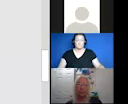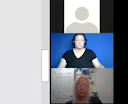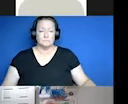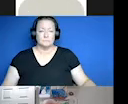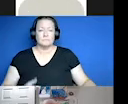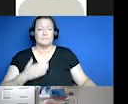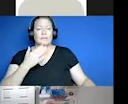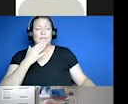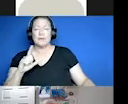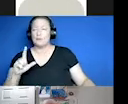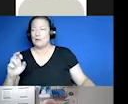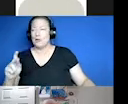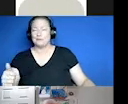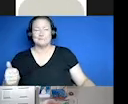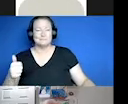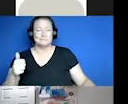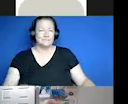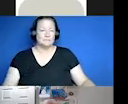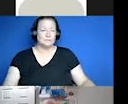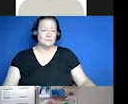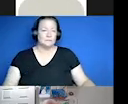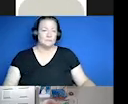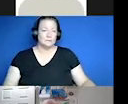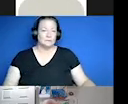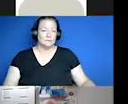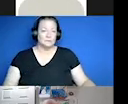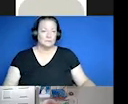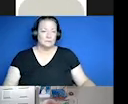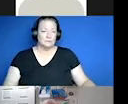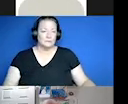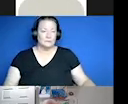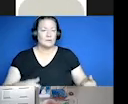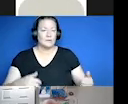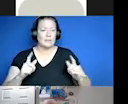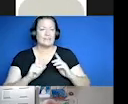Thank you, Clark. Yeah, let me get this started.